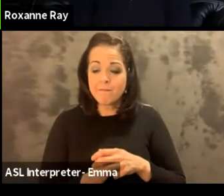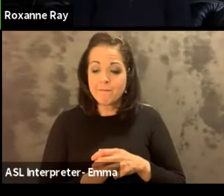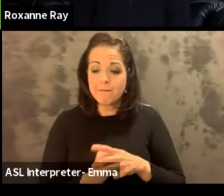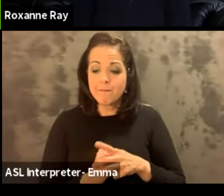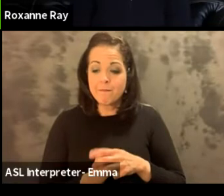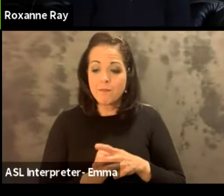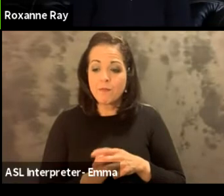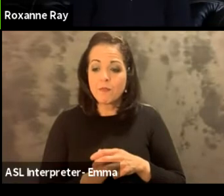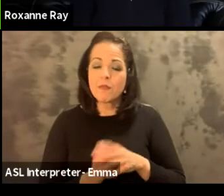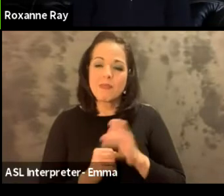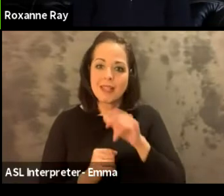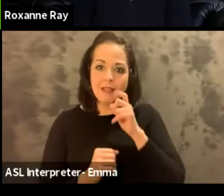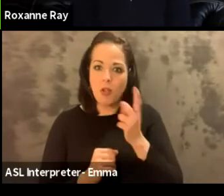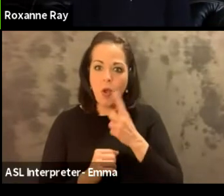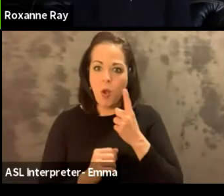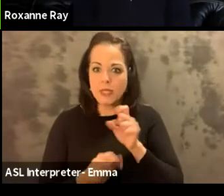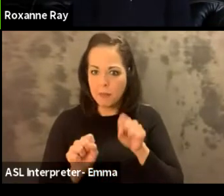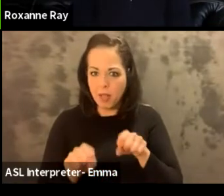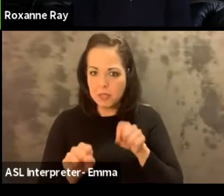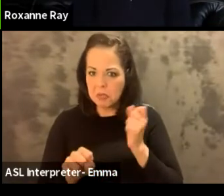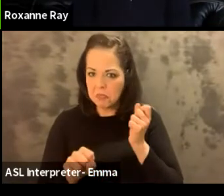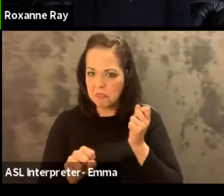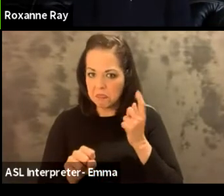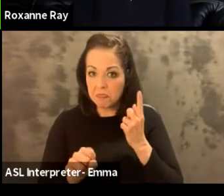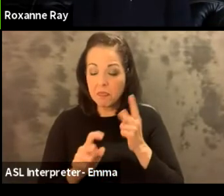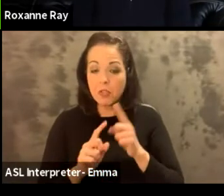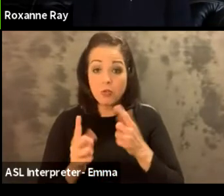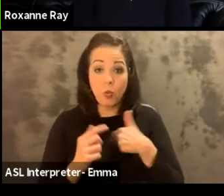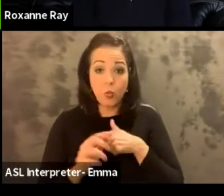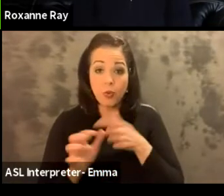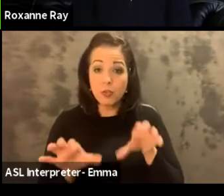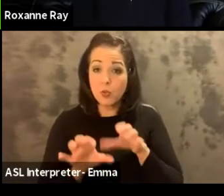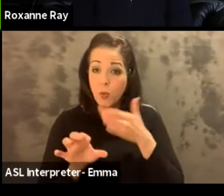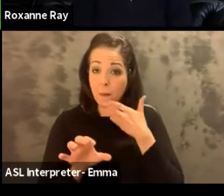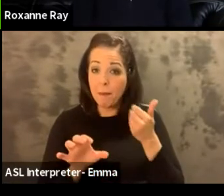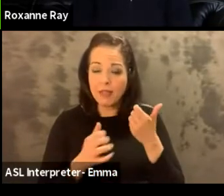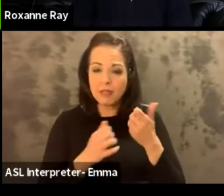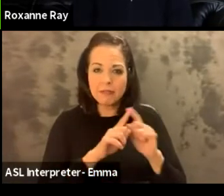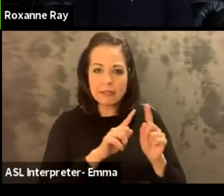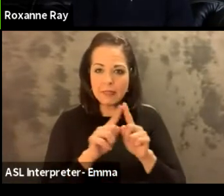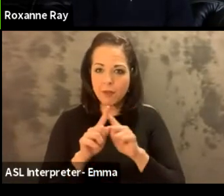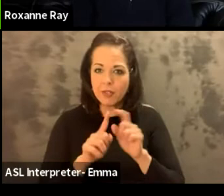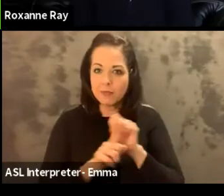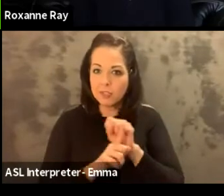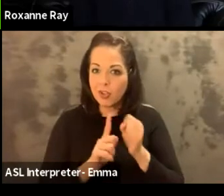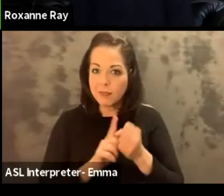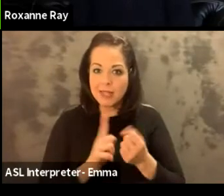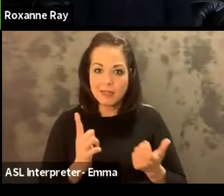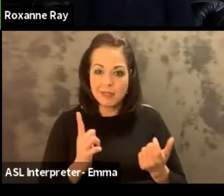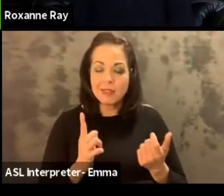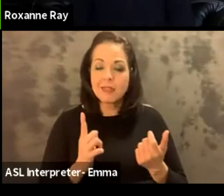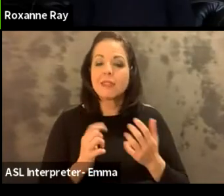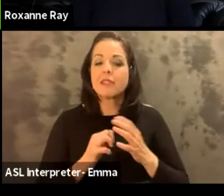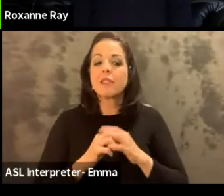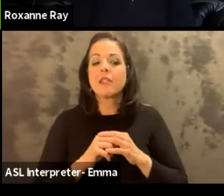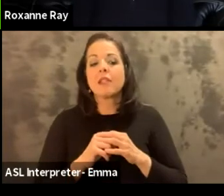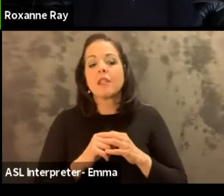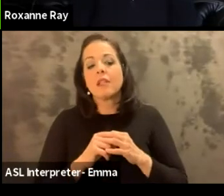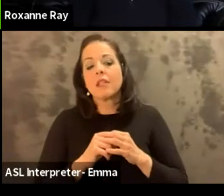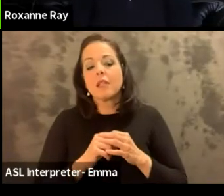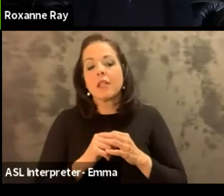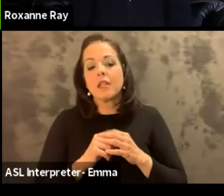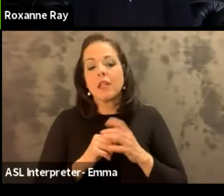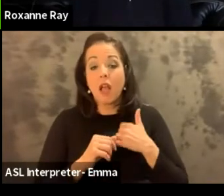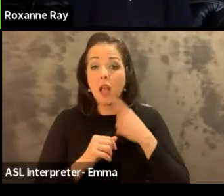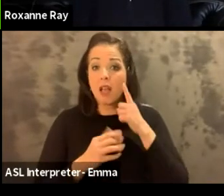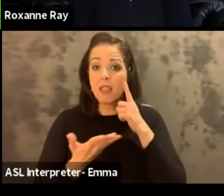you know, that's not always possible. And so we do our best under different circumstances. But I think